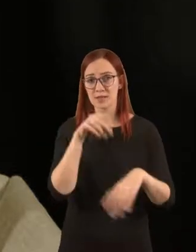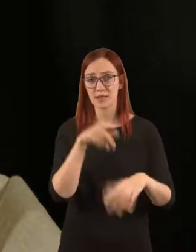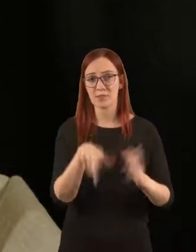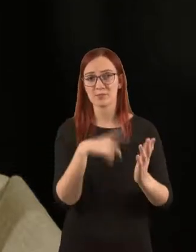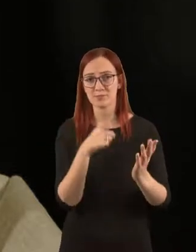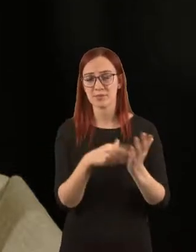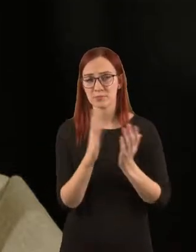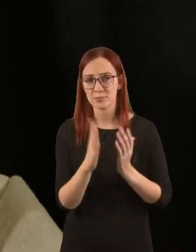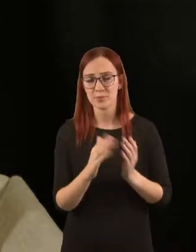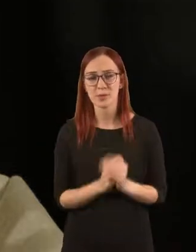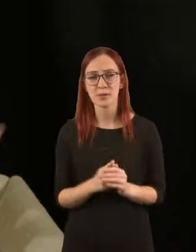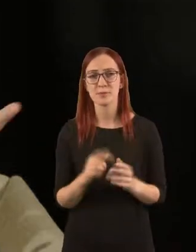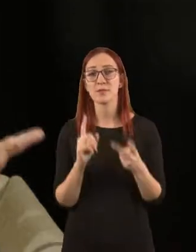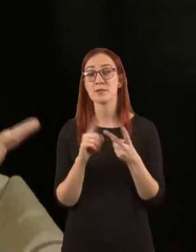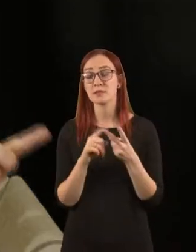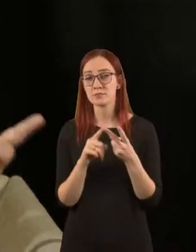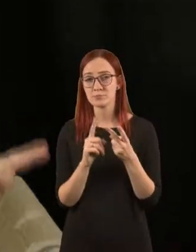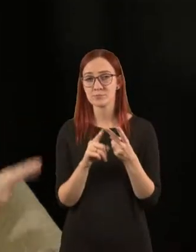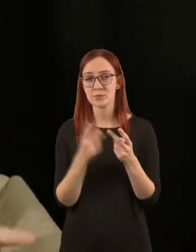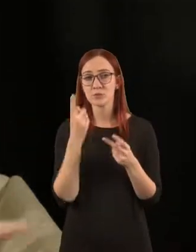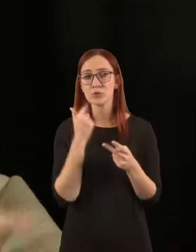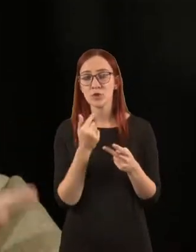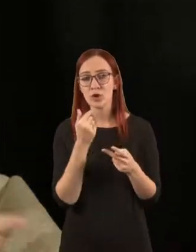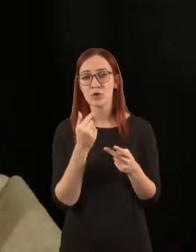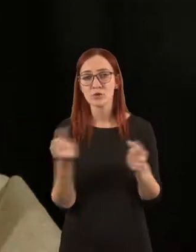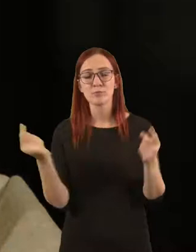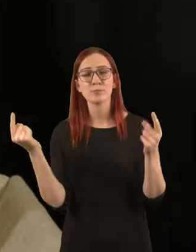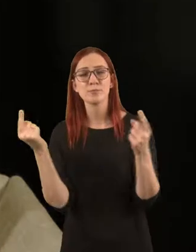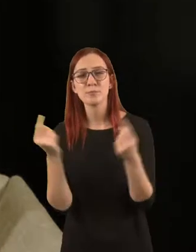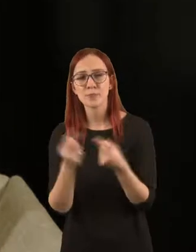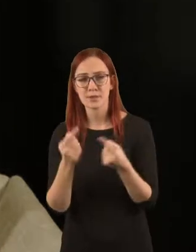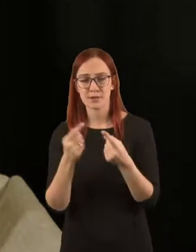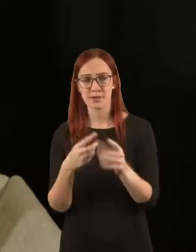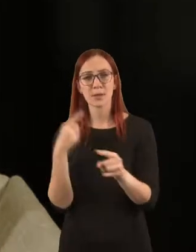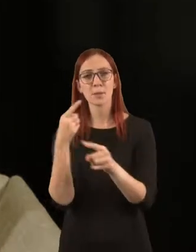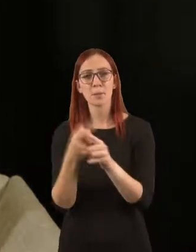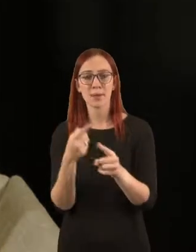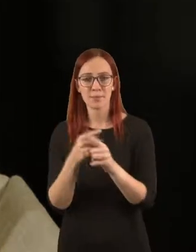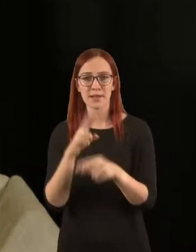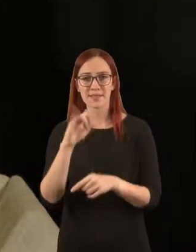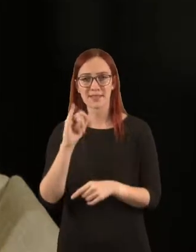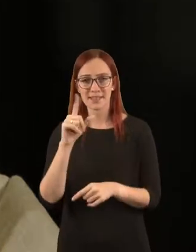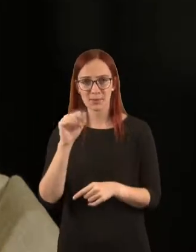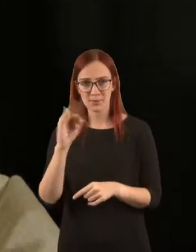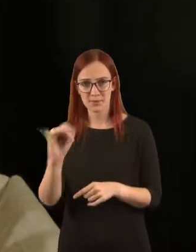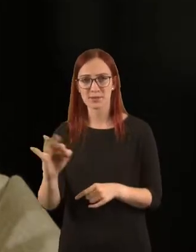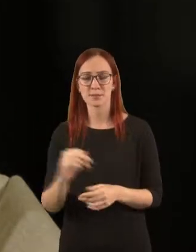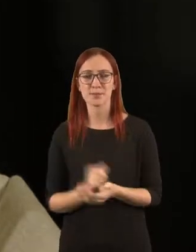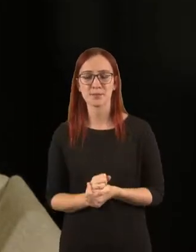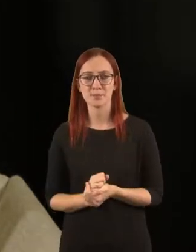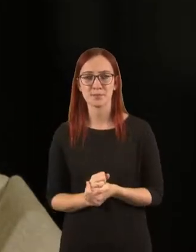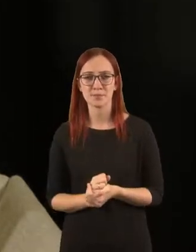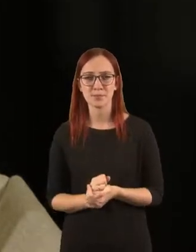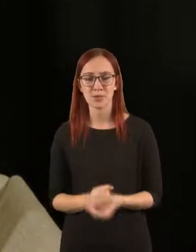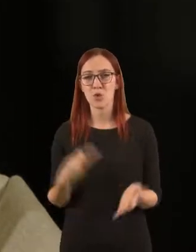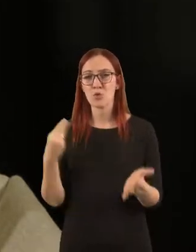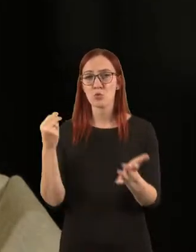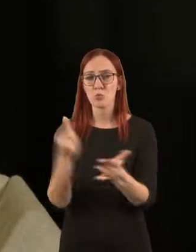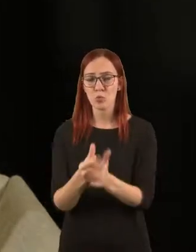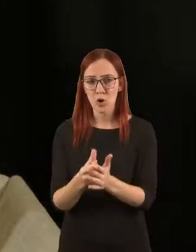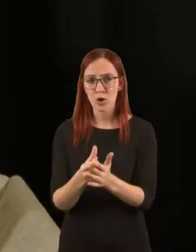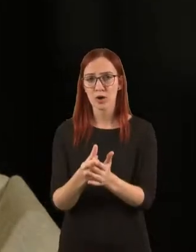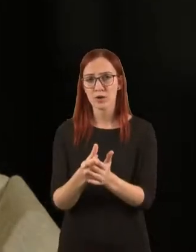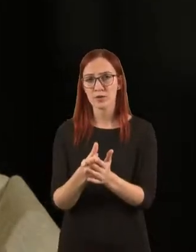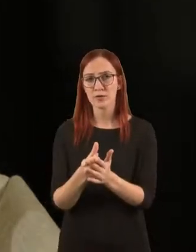this issue will provoke long discussions in the parliament if those discussions take place. I would also like